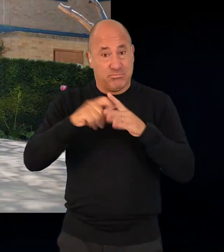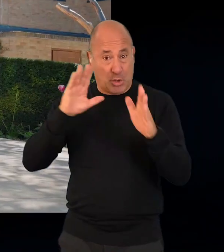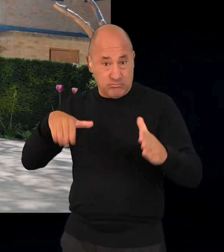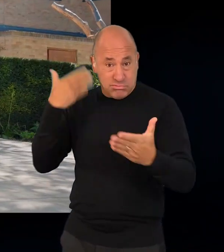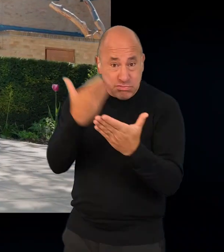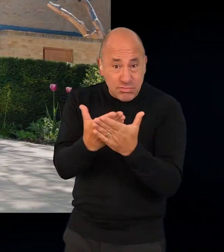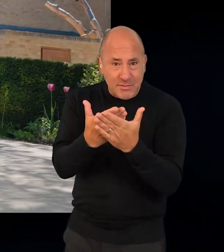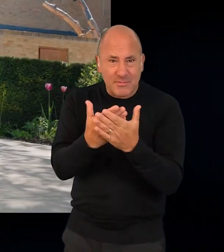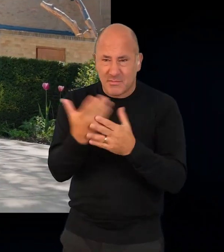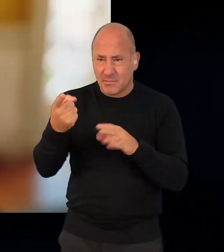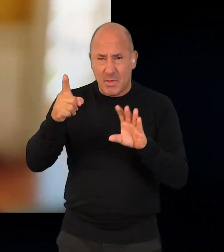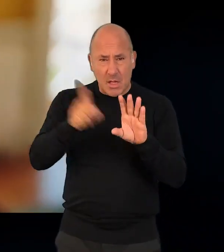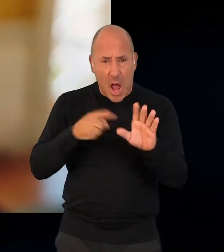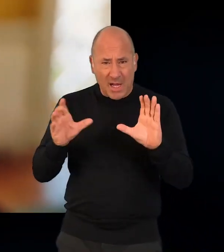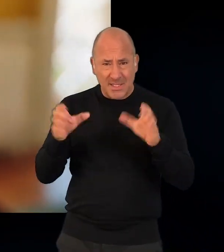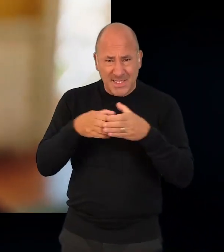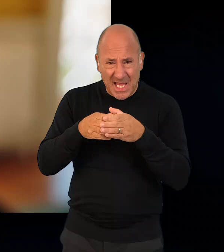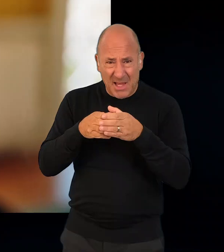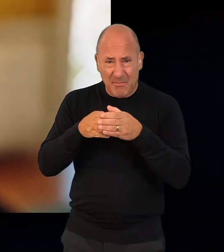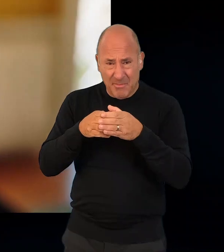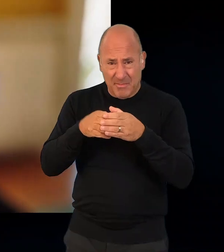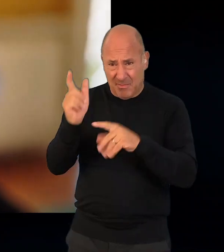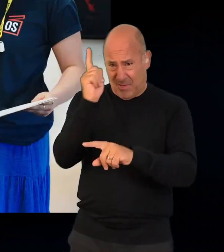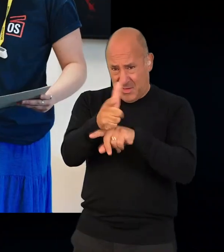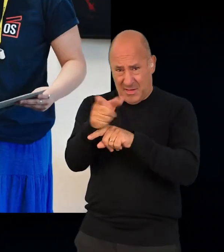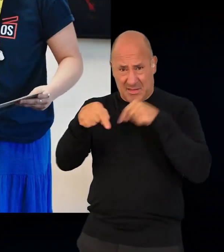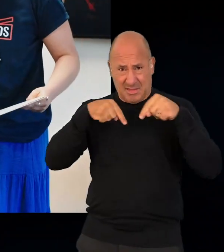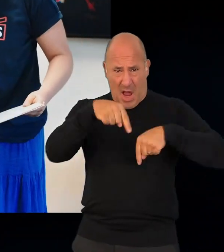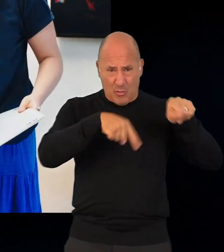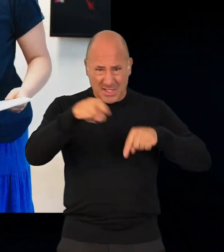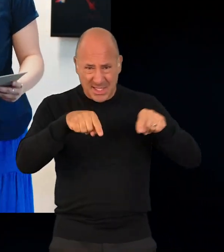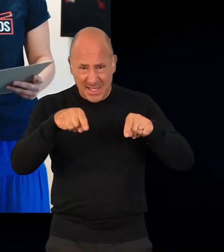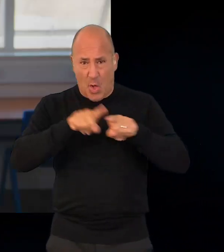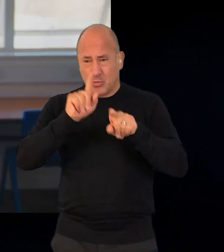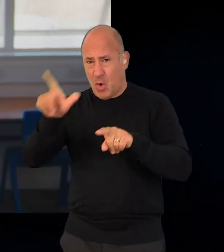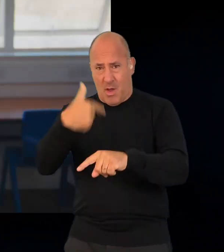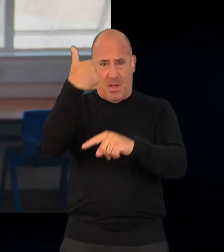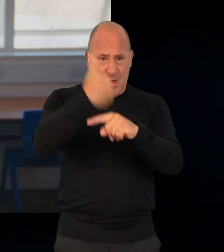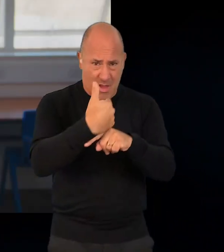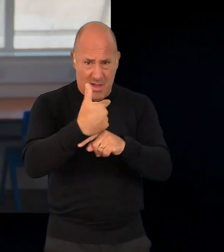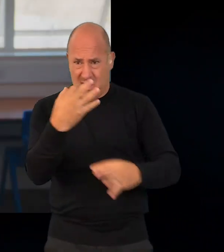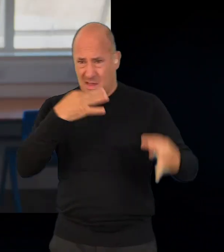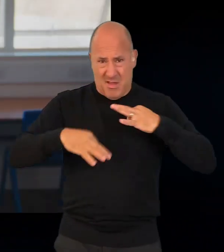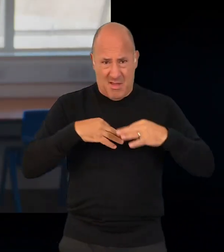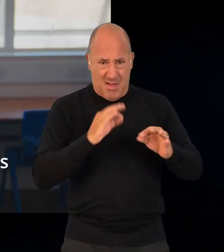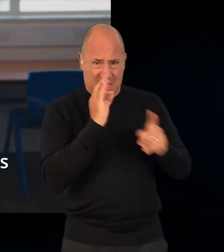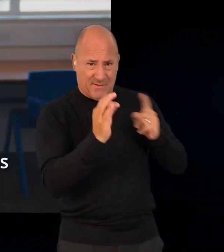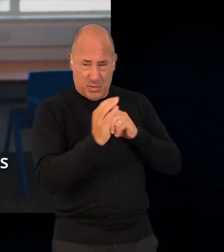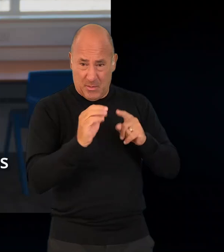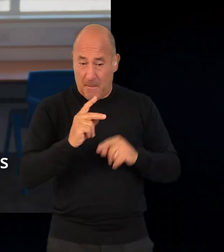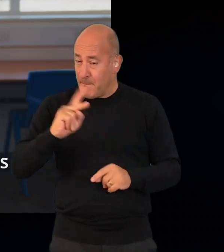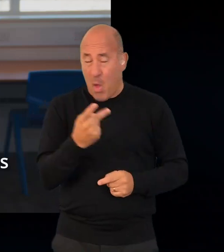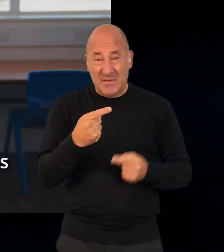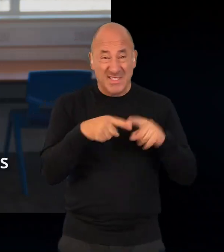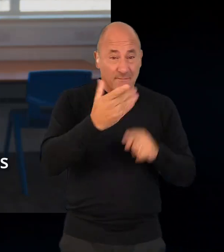far, and having such a young team behind the camera, directing, and a young team in front of the